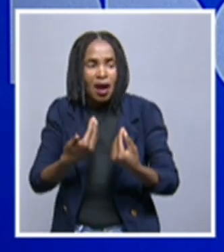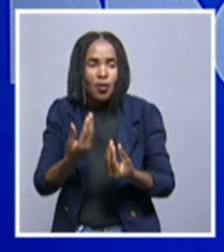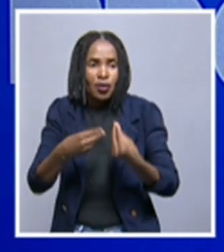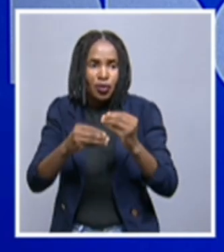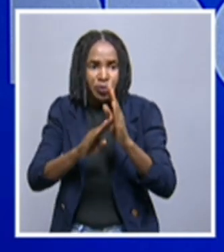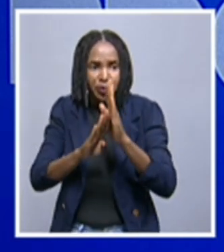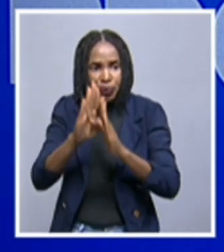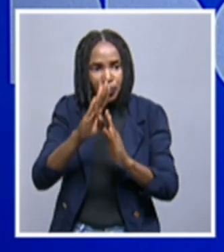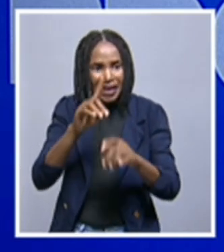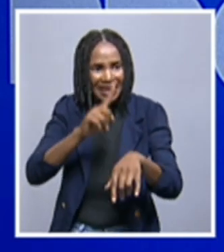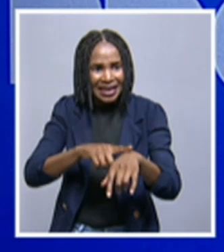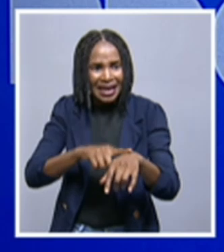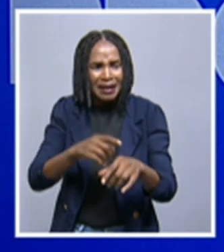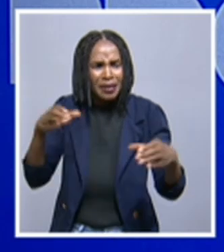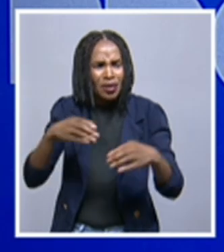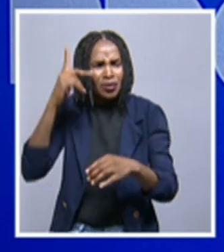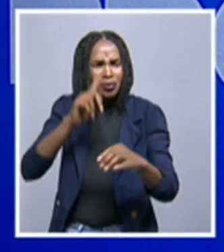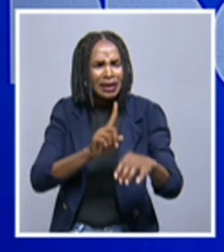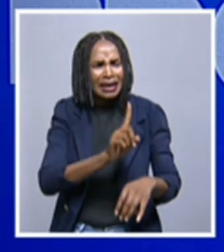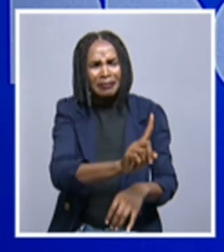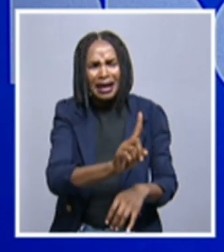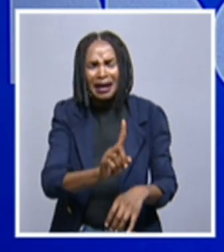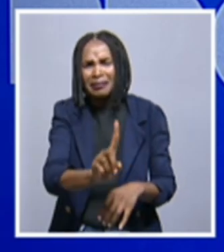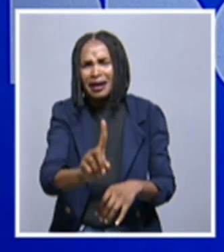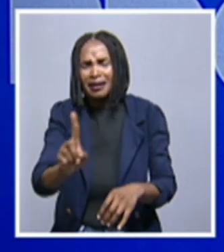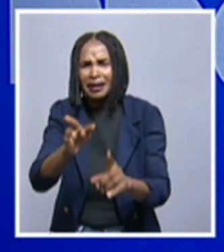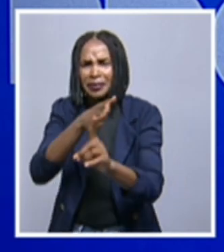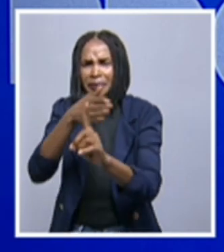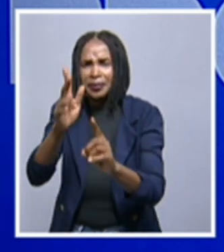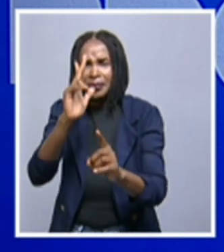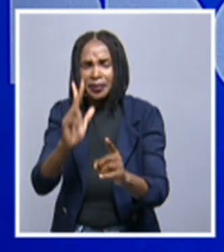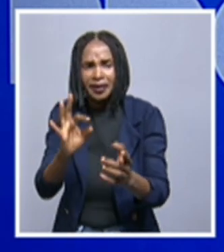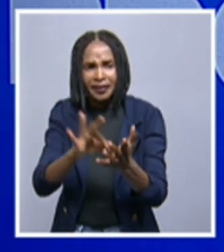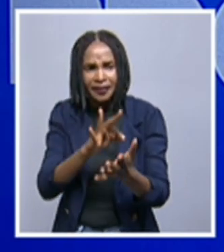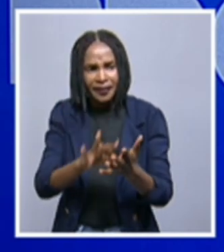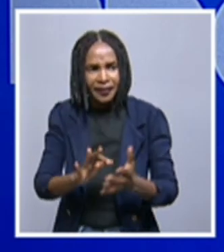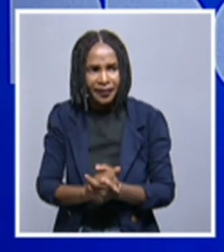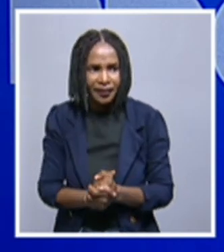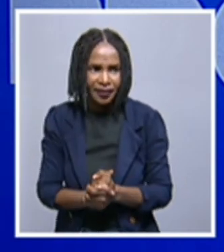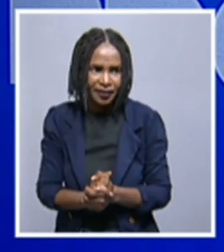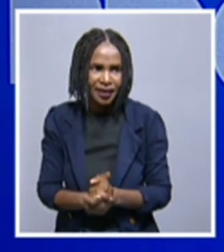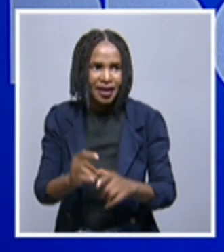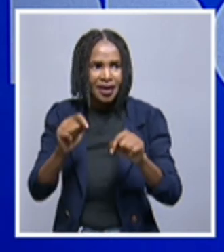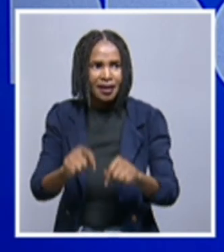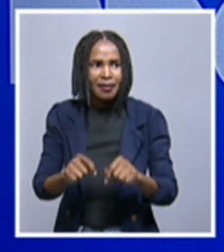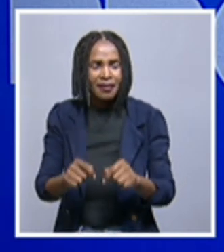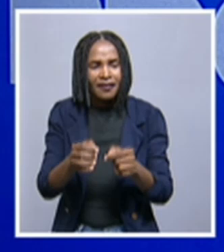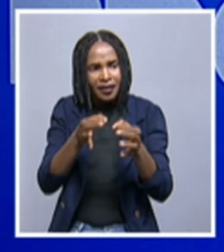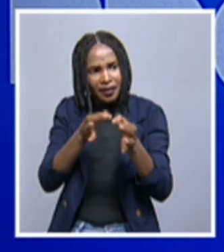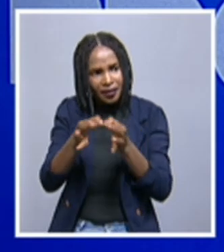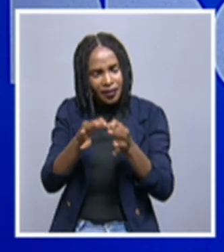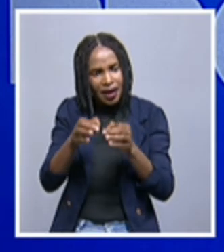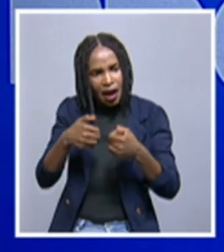Economics, Accounting and Finance at NUST, that is Eden Shipanga, we are tracing monetary investment made during the